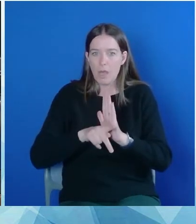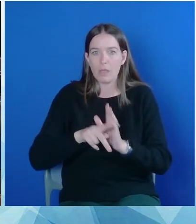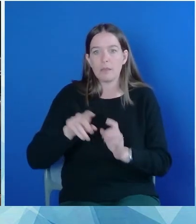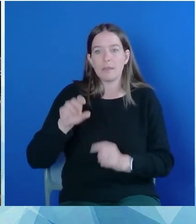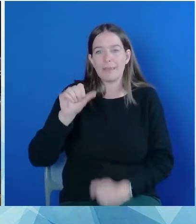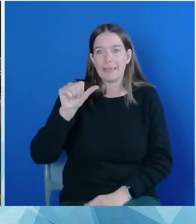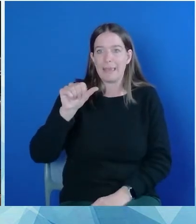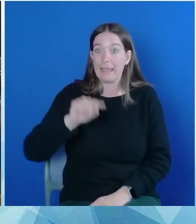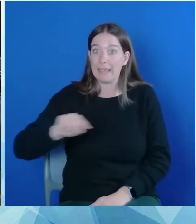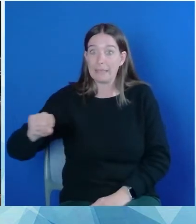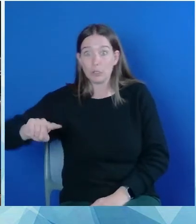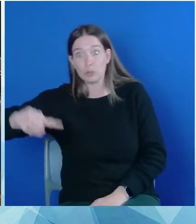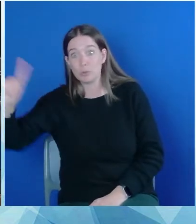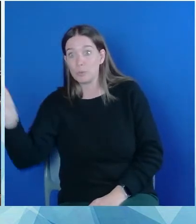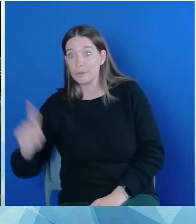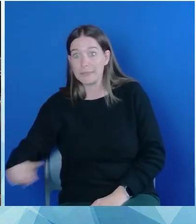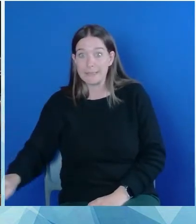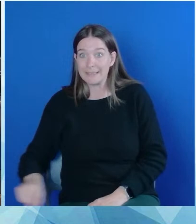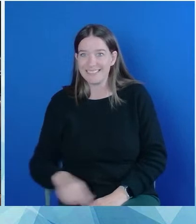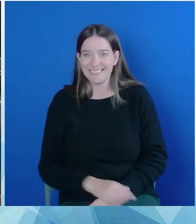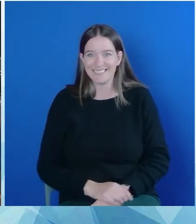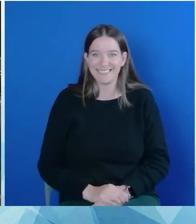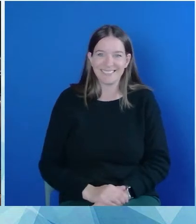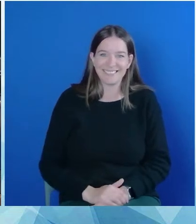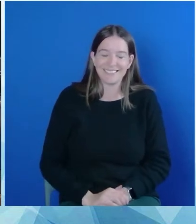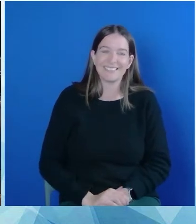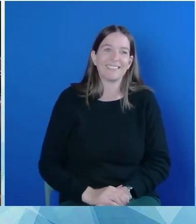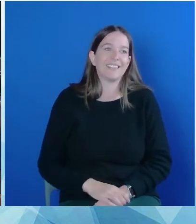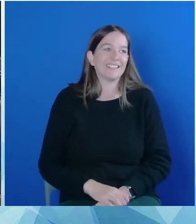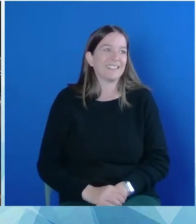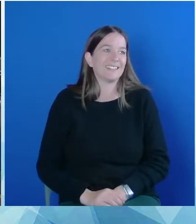A to Z. Yes.